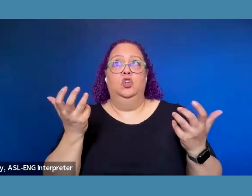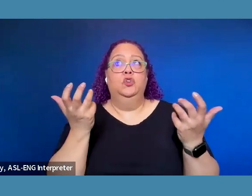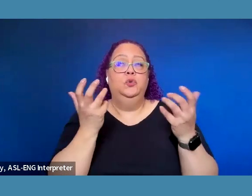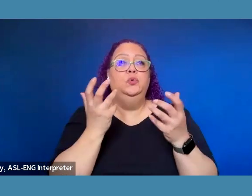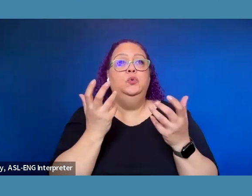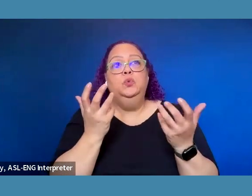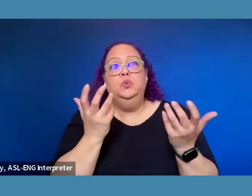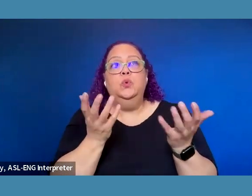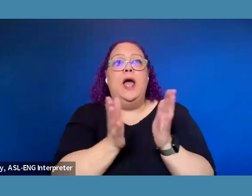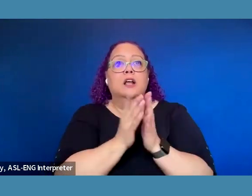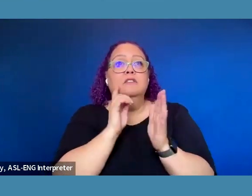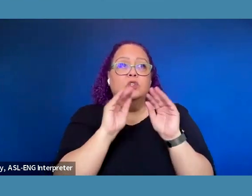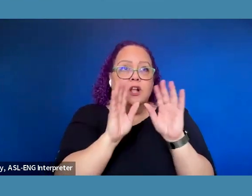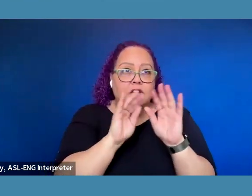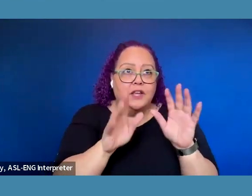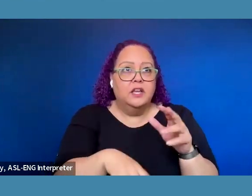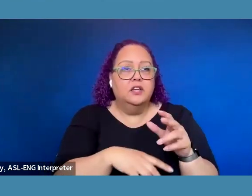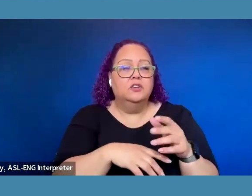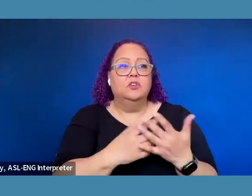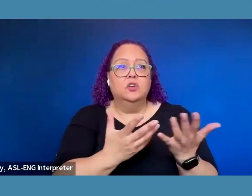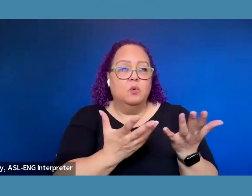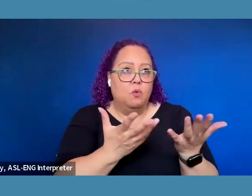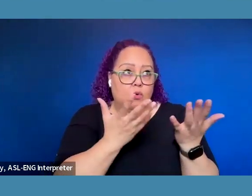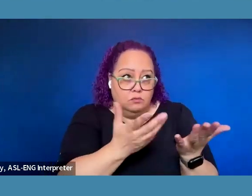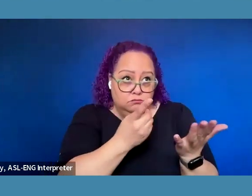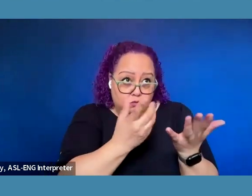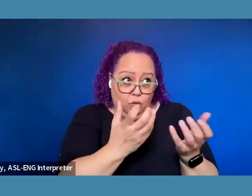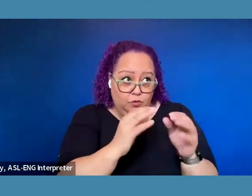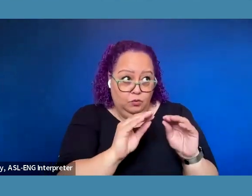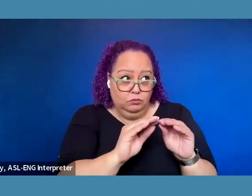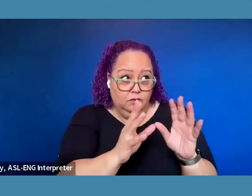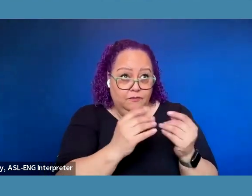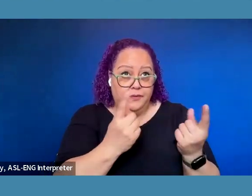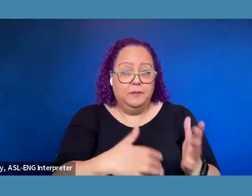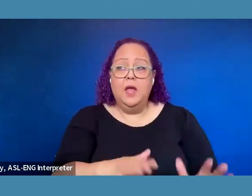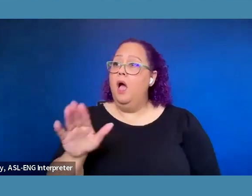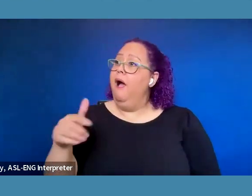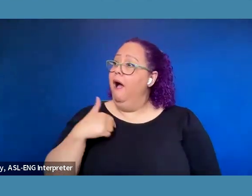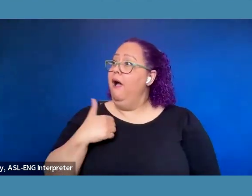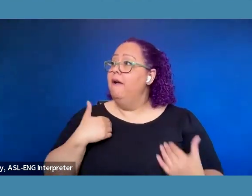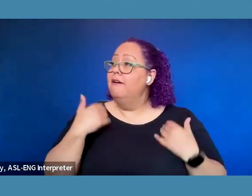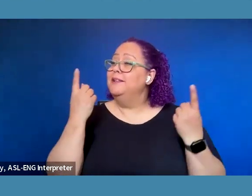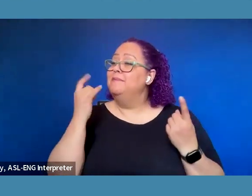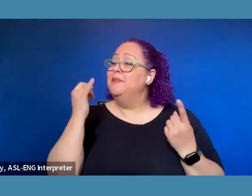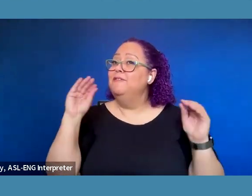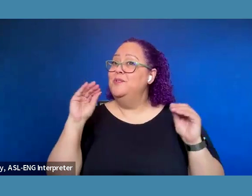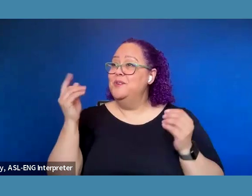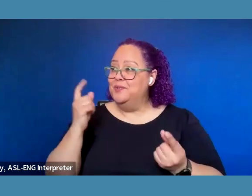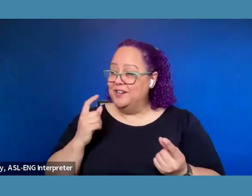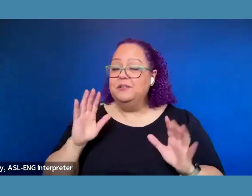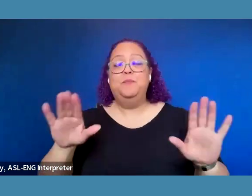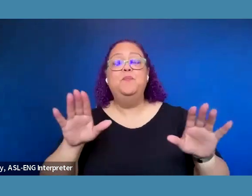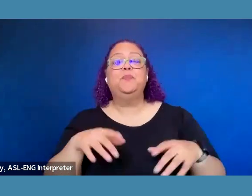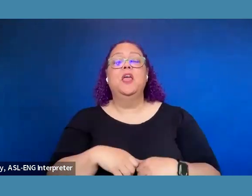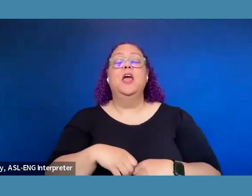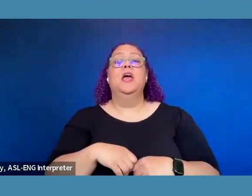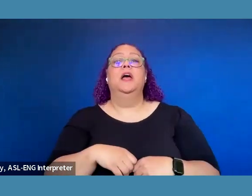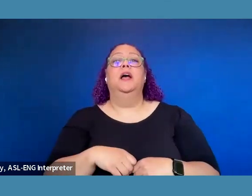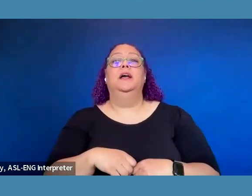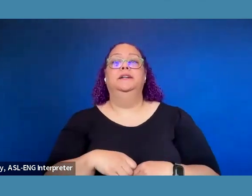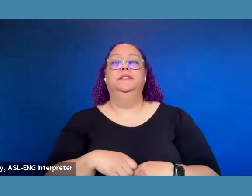clarify or provide. I actually do have something if there's no questions. I just wanted to mention and especially in